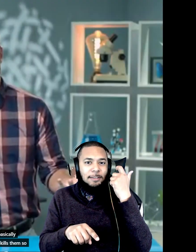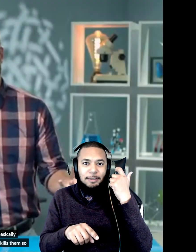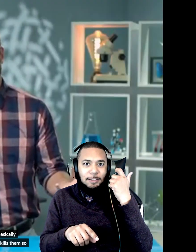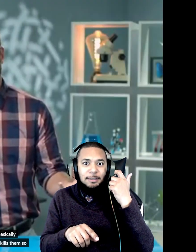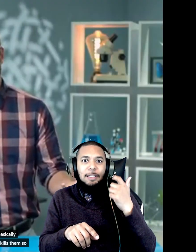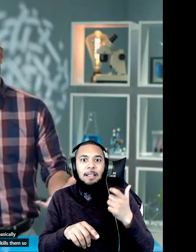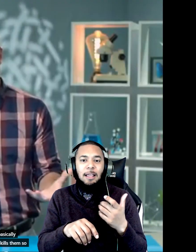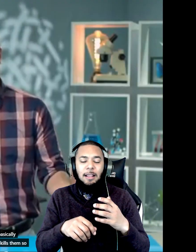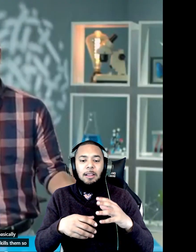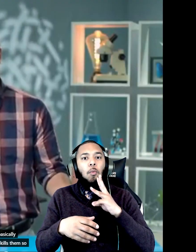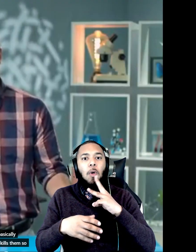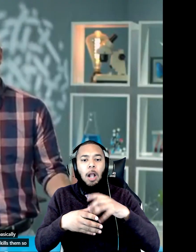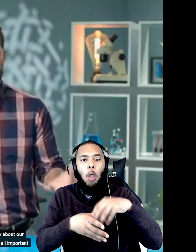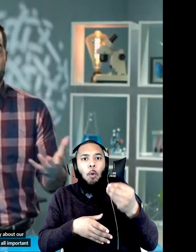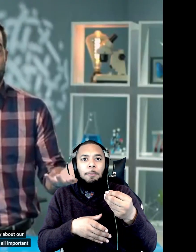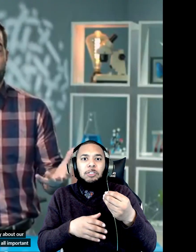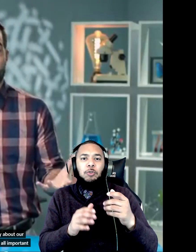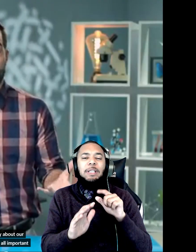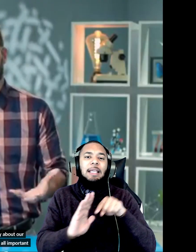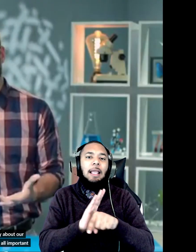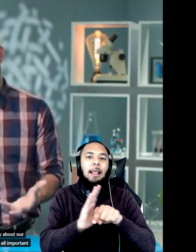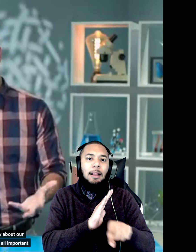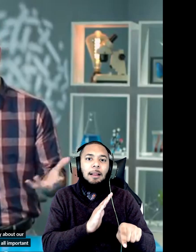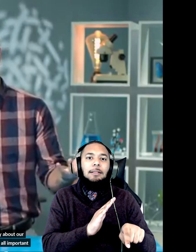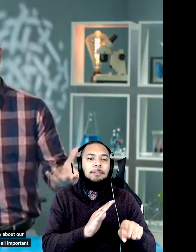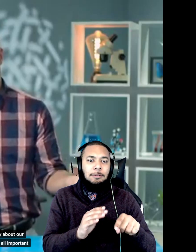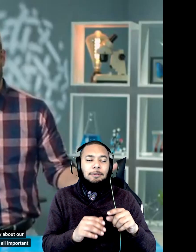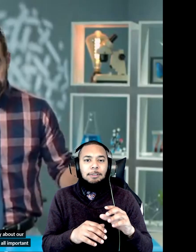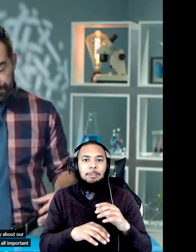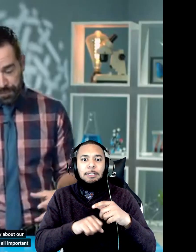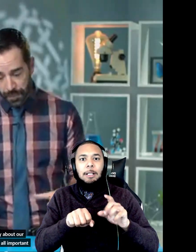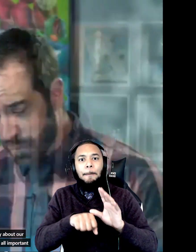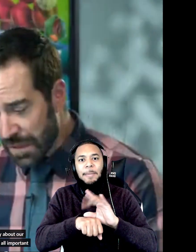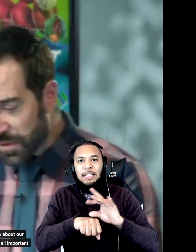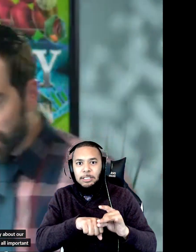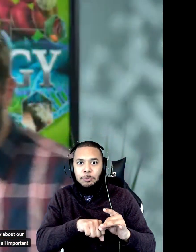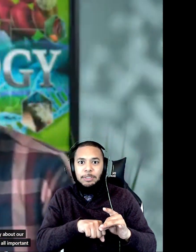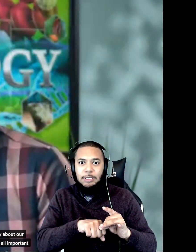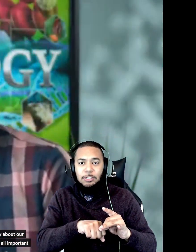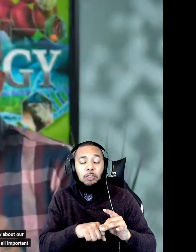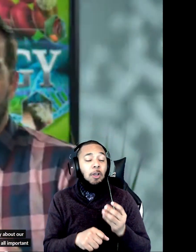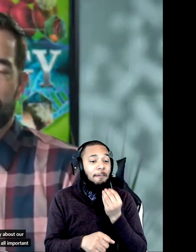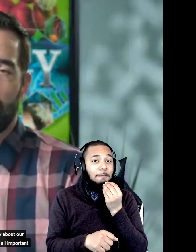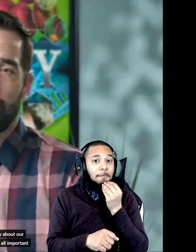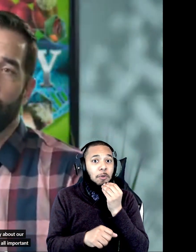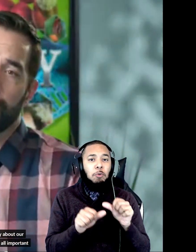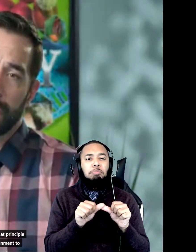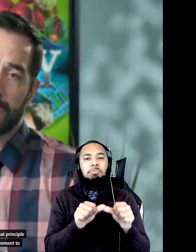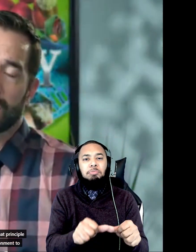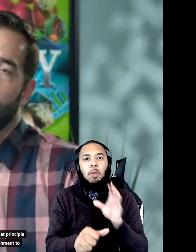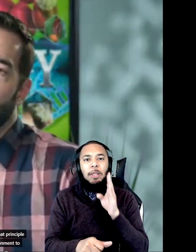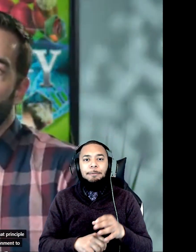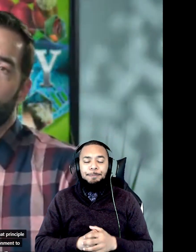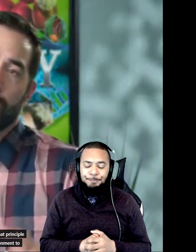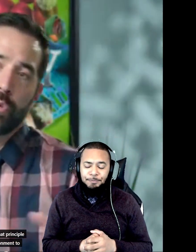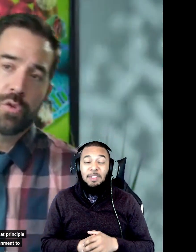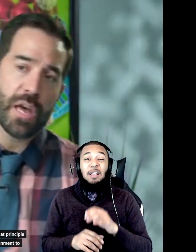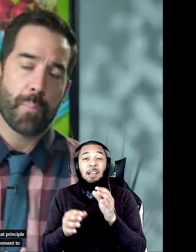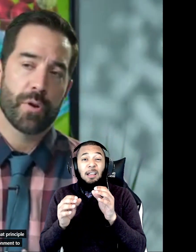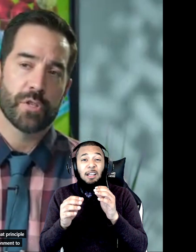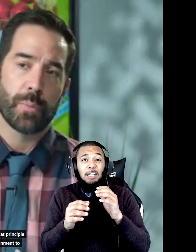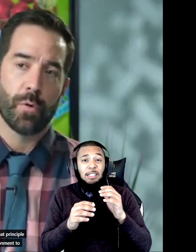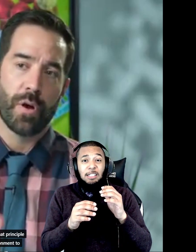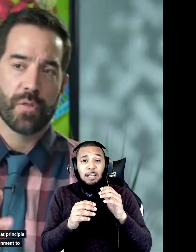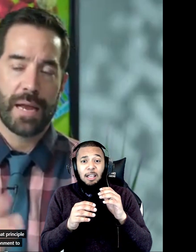the bacterium and kills them so that we don't have to worry about our food going bad. So that's all important because we're going to use